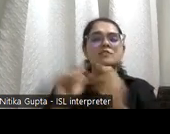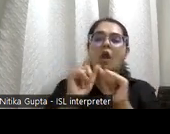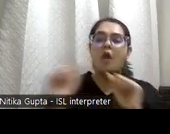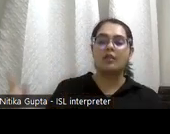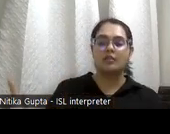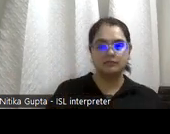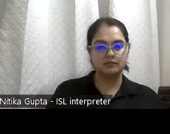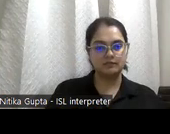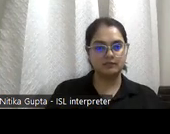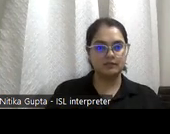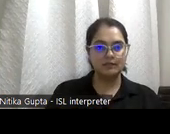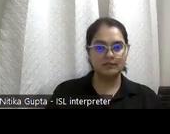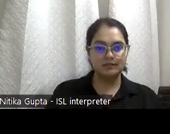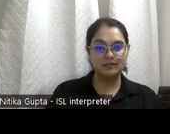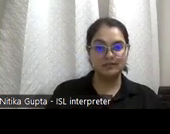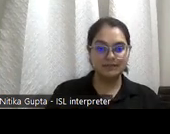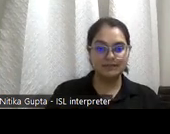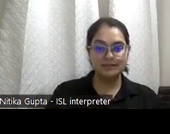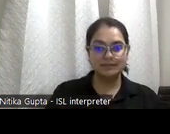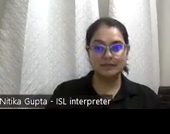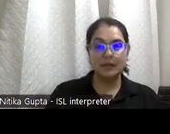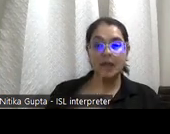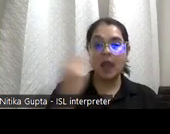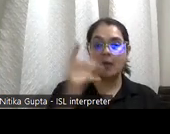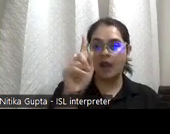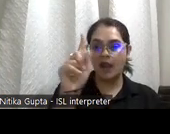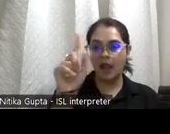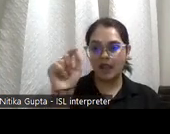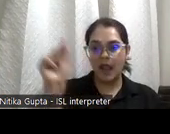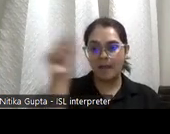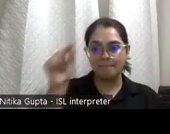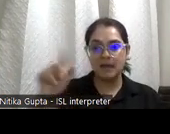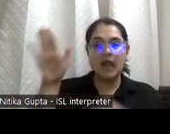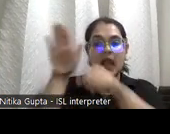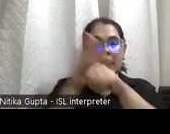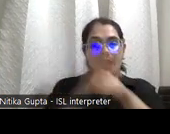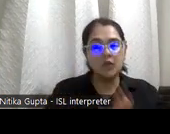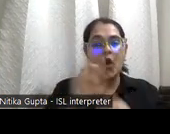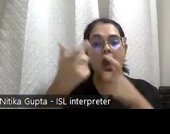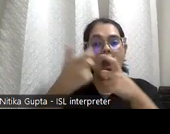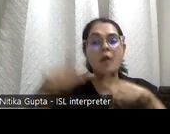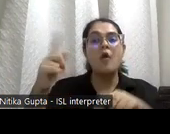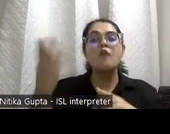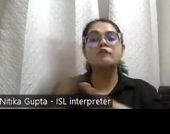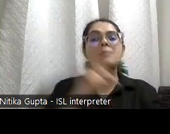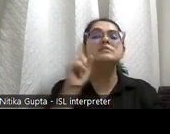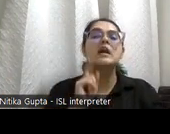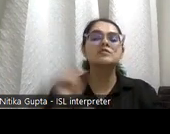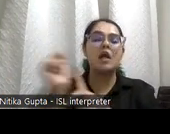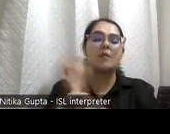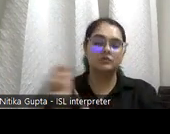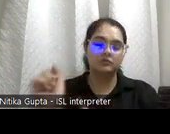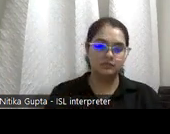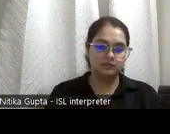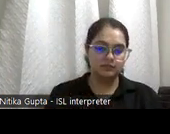please. And we also show that 10% of this community suffer from sexual harassment. So while you